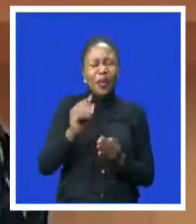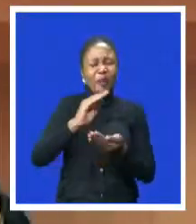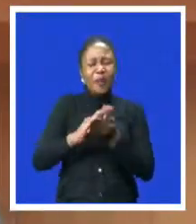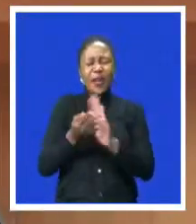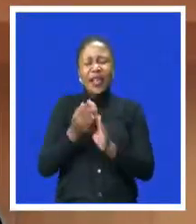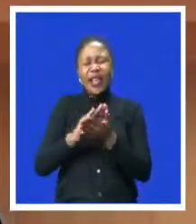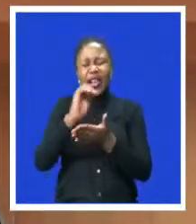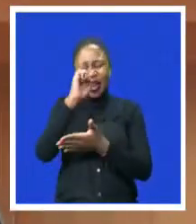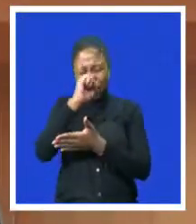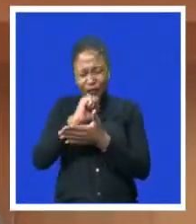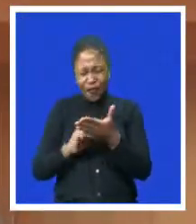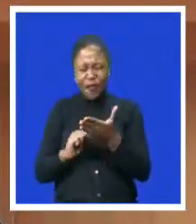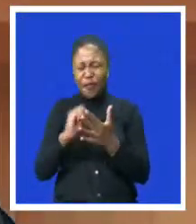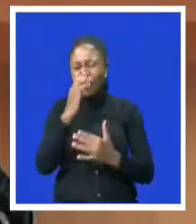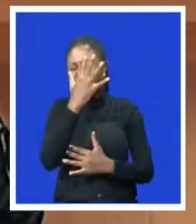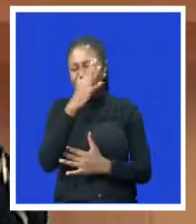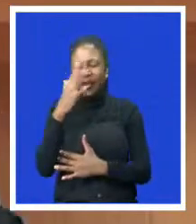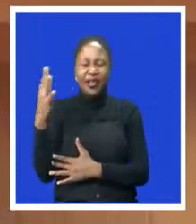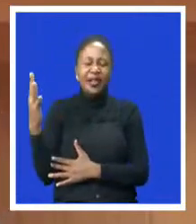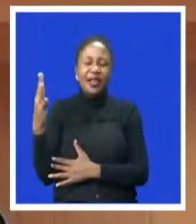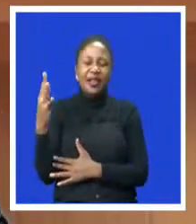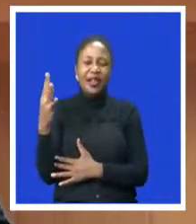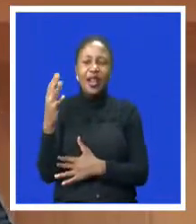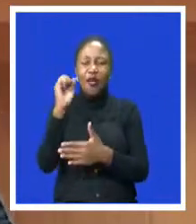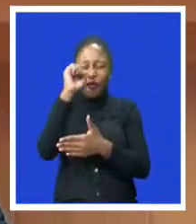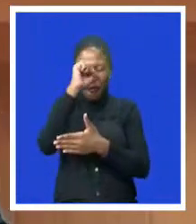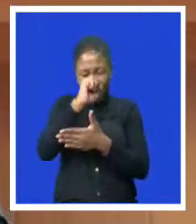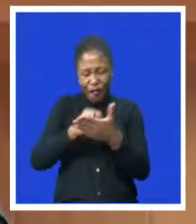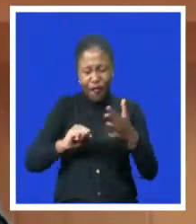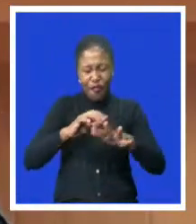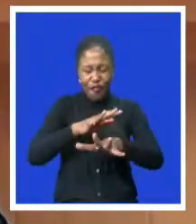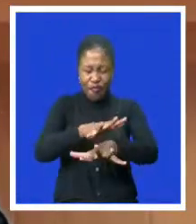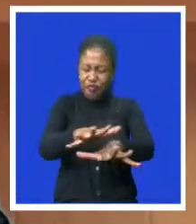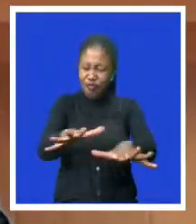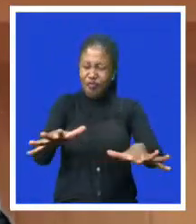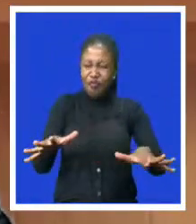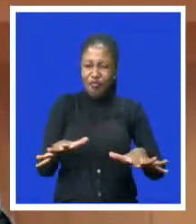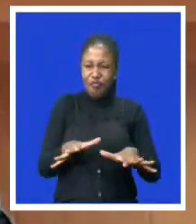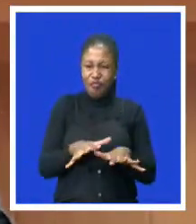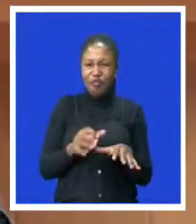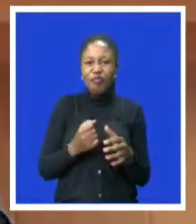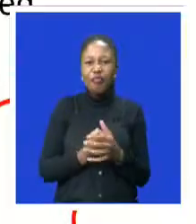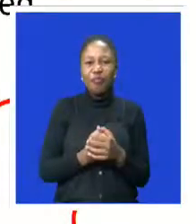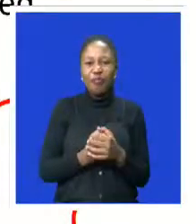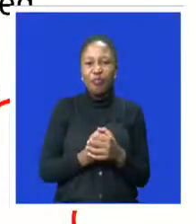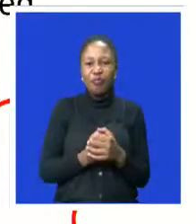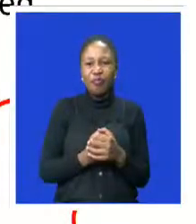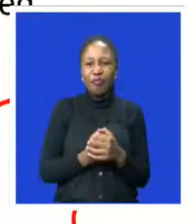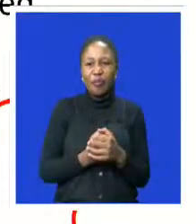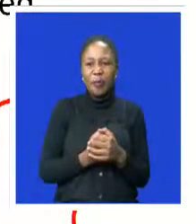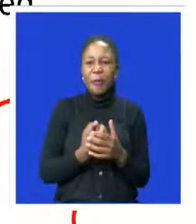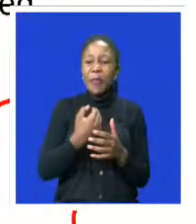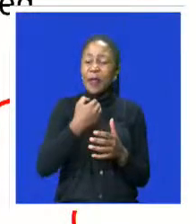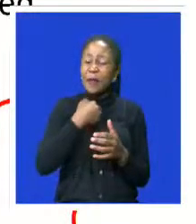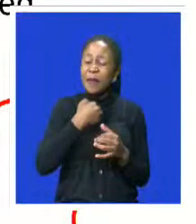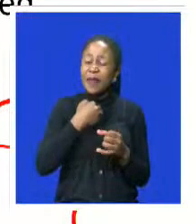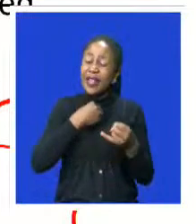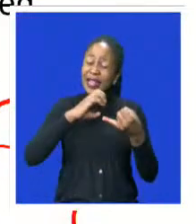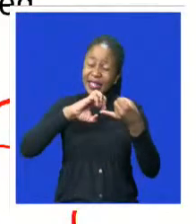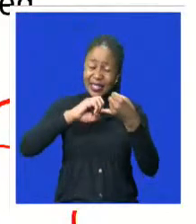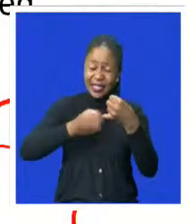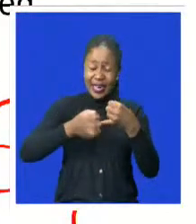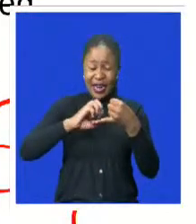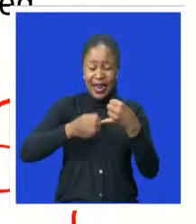the ground that was bent over and tied together. I tried to draw such